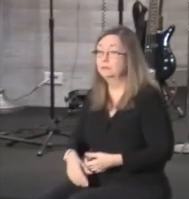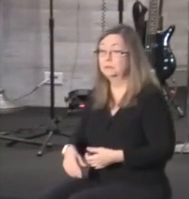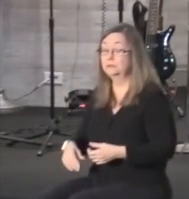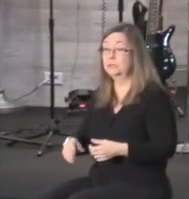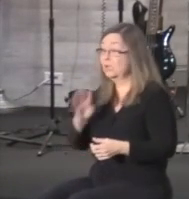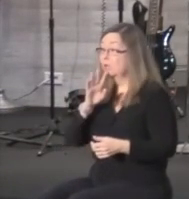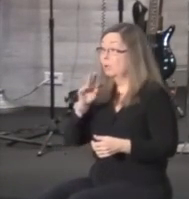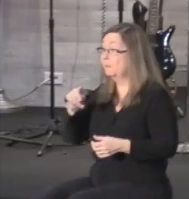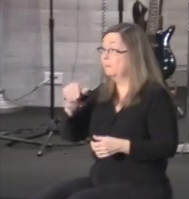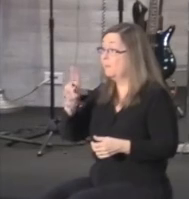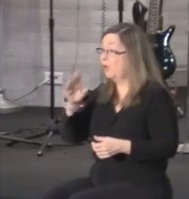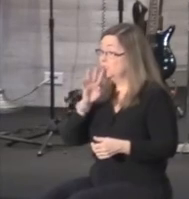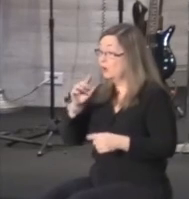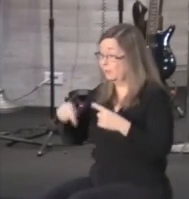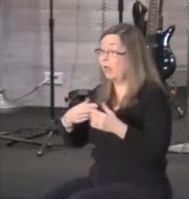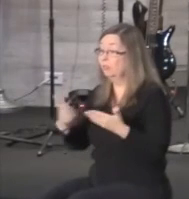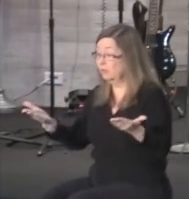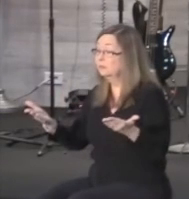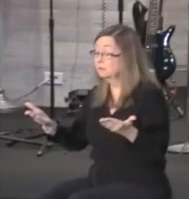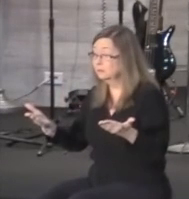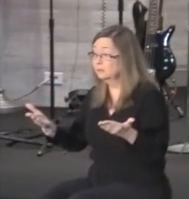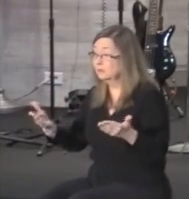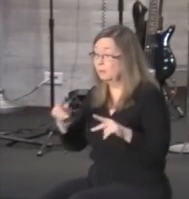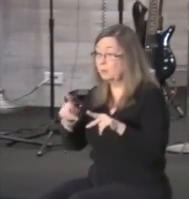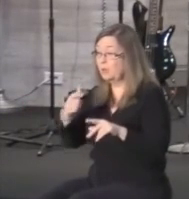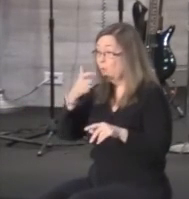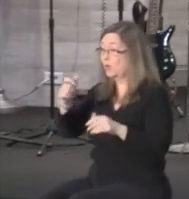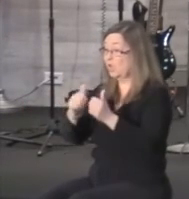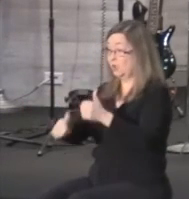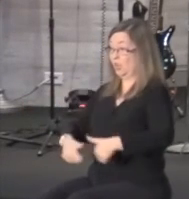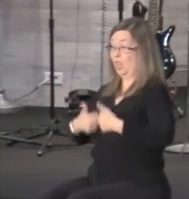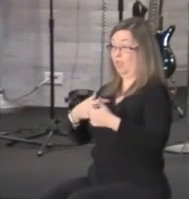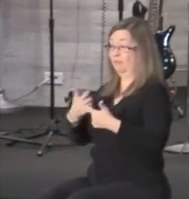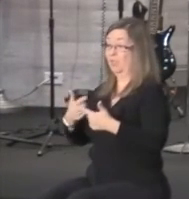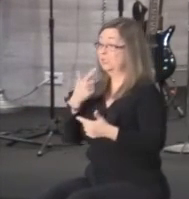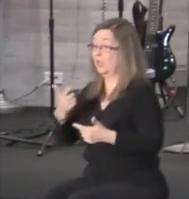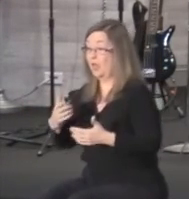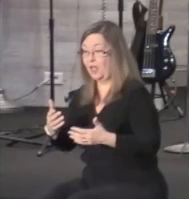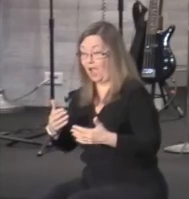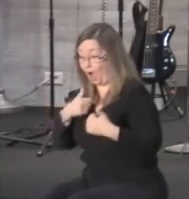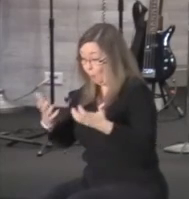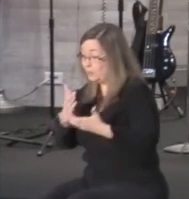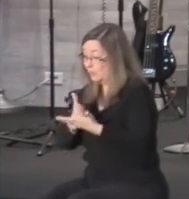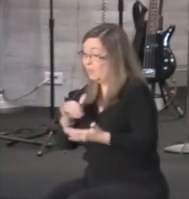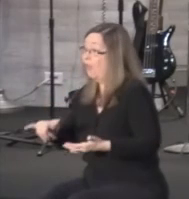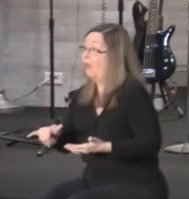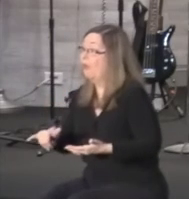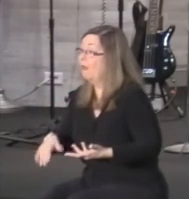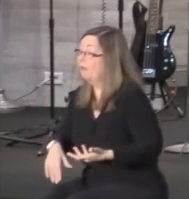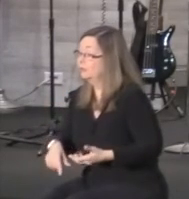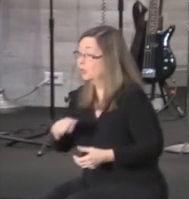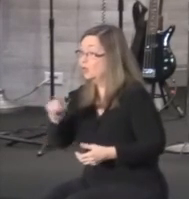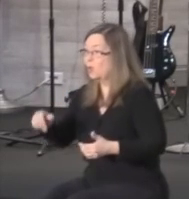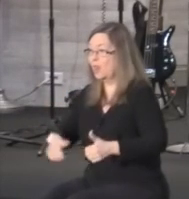See, he talked about those things. Well, they watch how you live and then they say, let me have some of that.